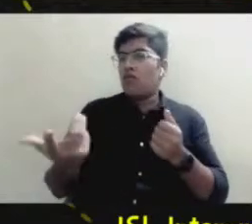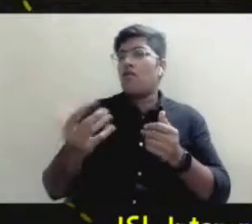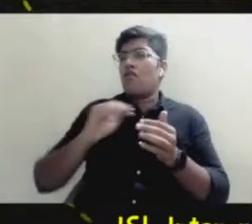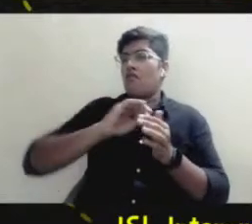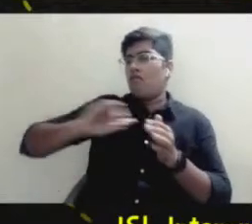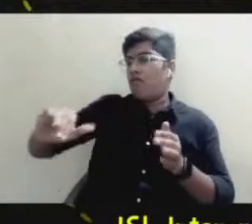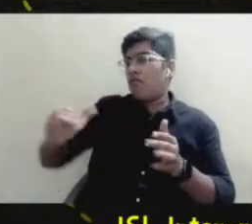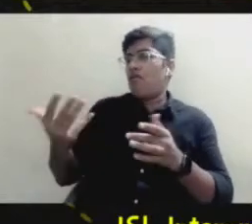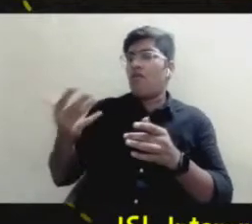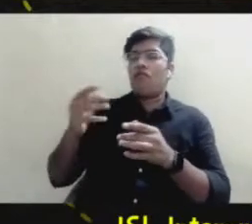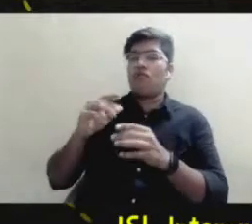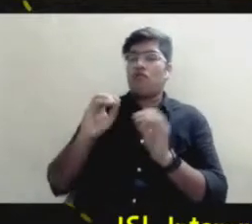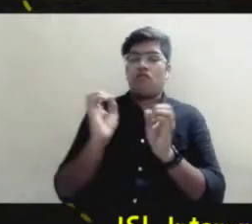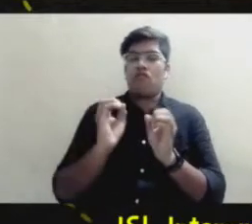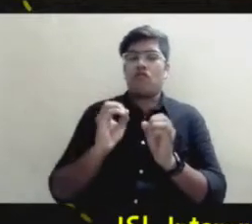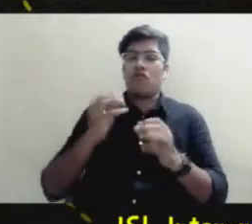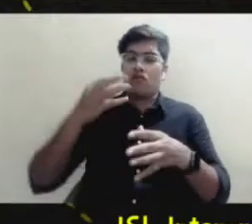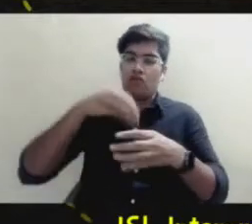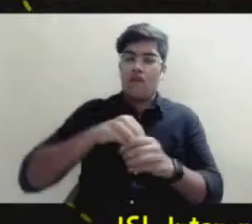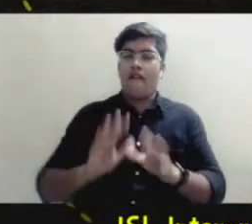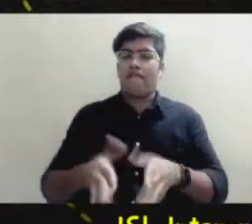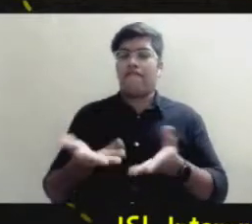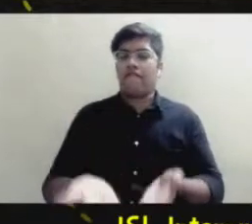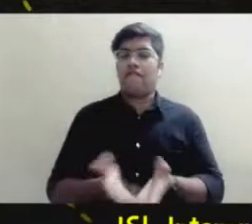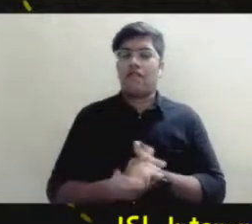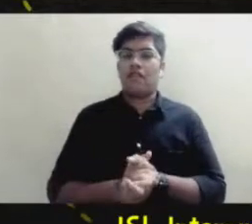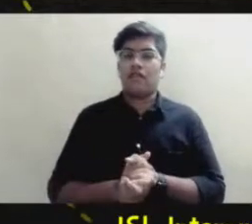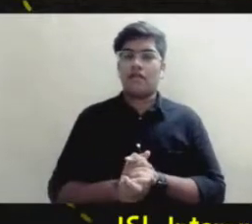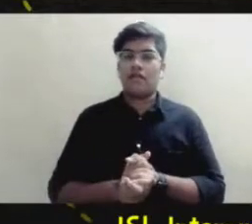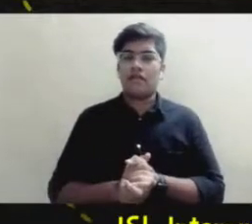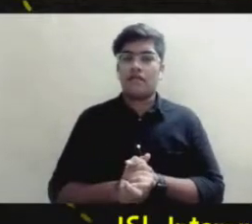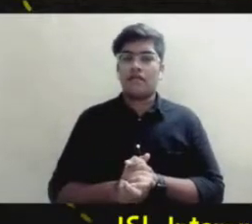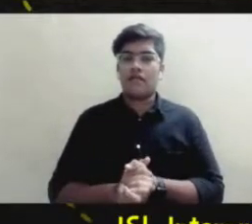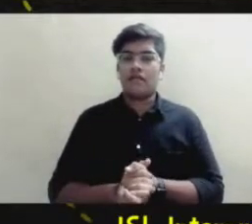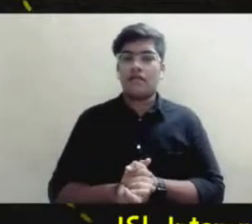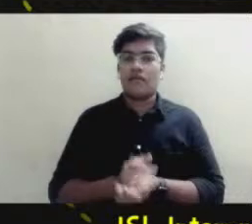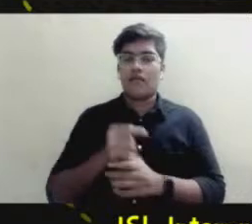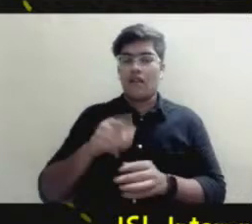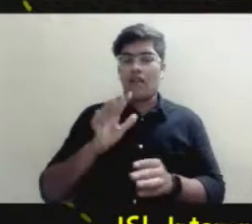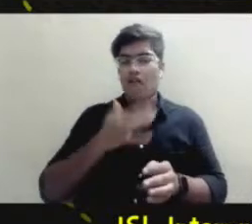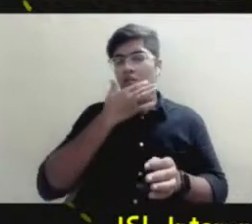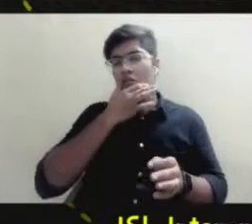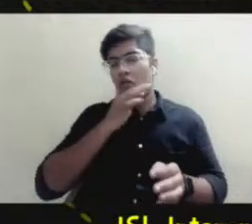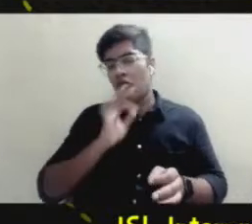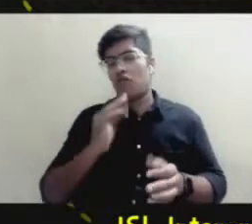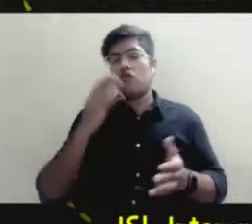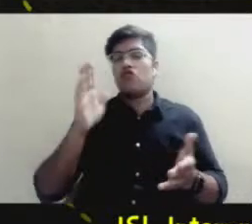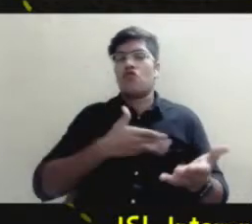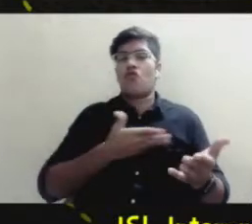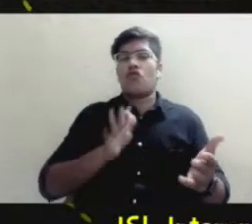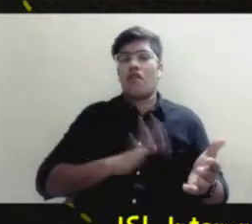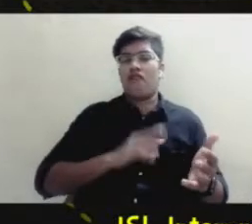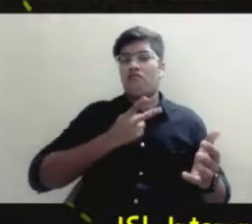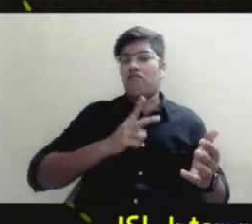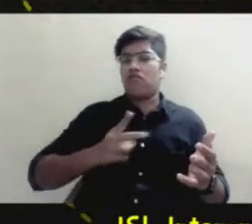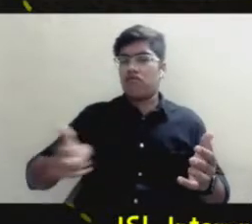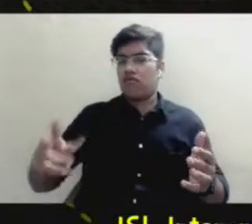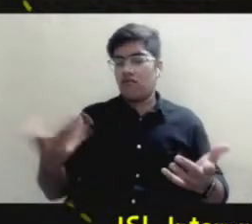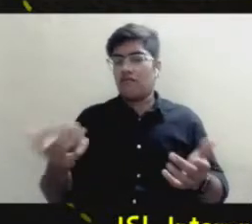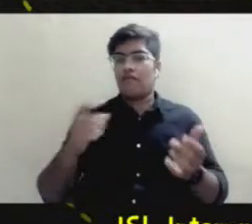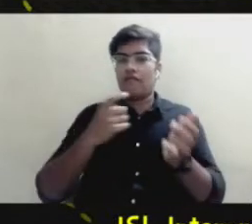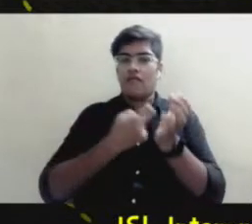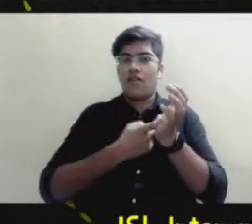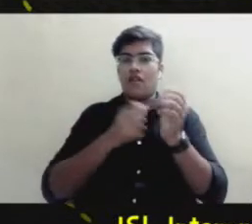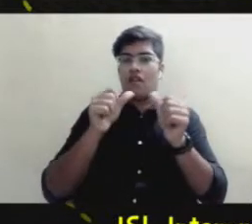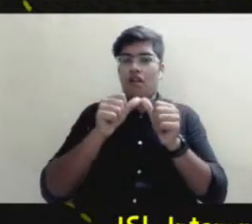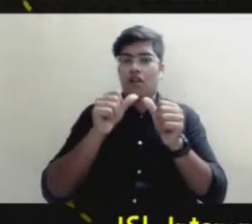to speak. And as I was saying, there are so many beautiful compositions which we all sing. There's one in the Rag Paraj which